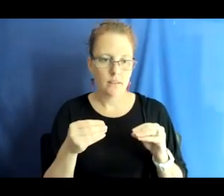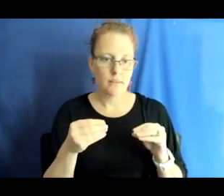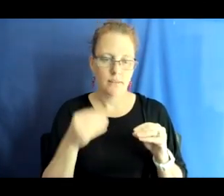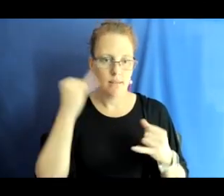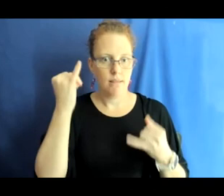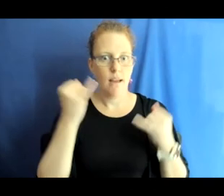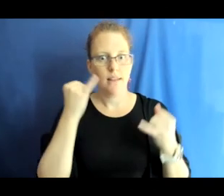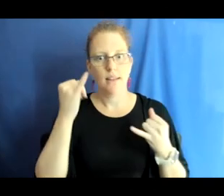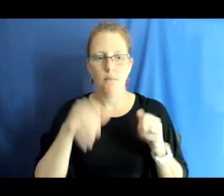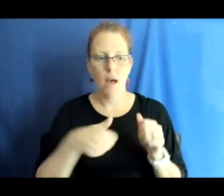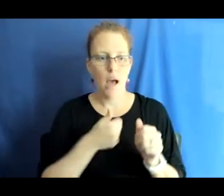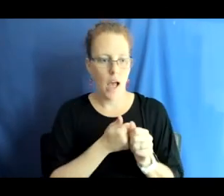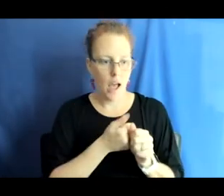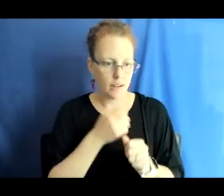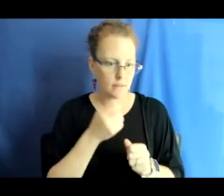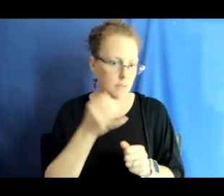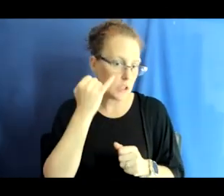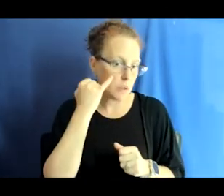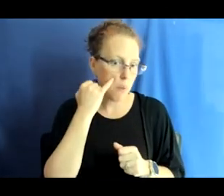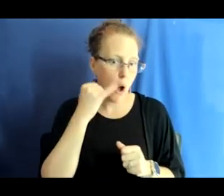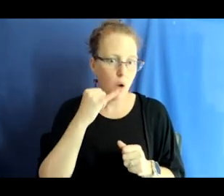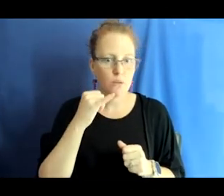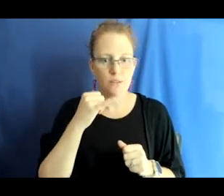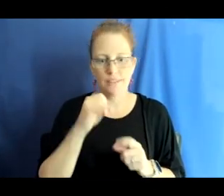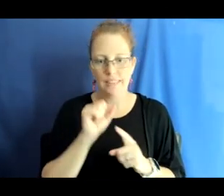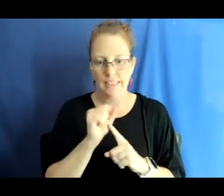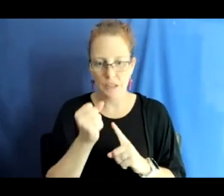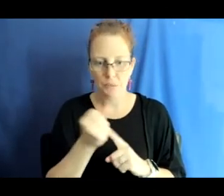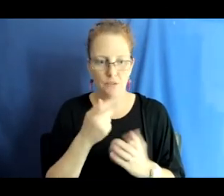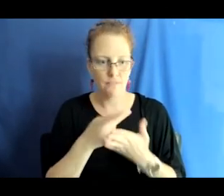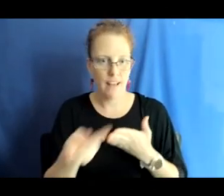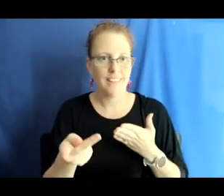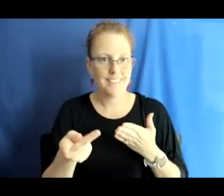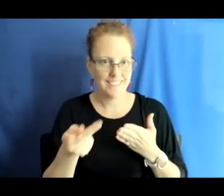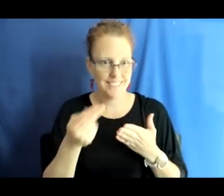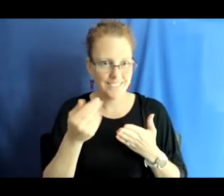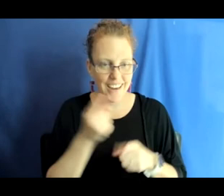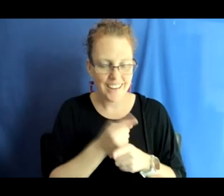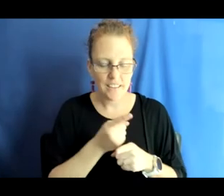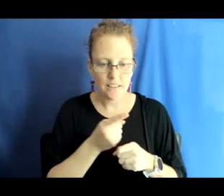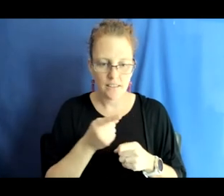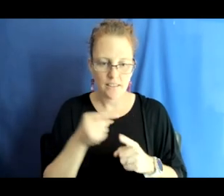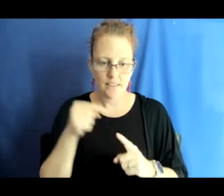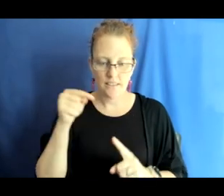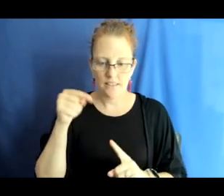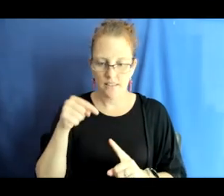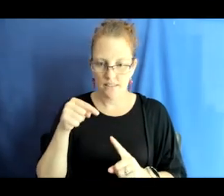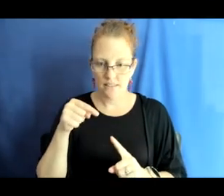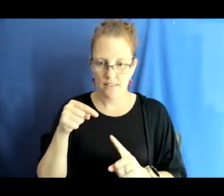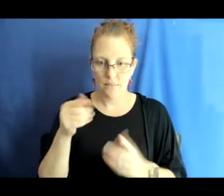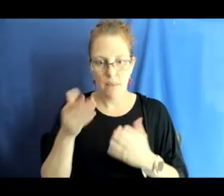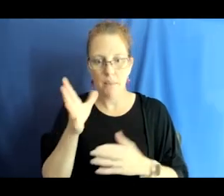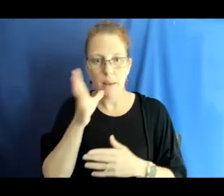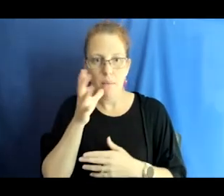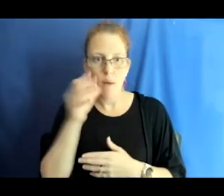if it all turned out to be like an enormous failure, you know, mm-hmm. if it all turned out to be, you know, end up with some rejection